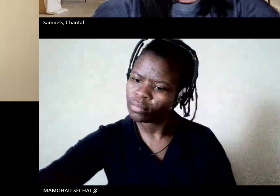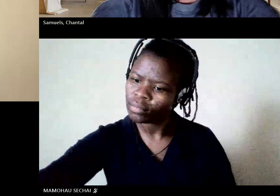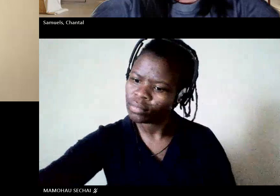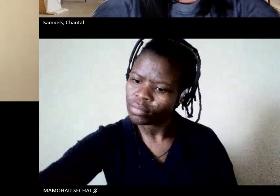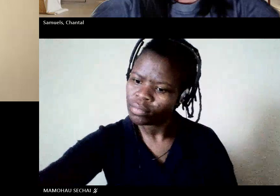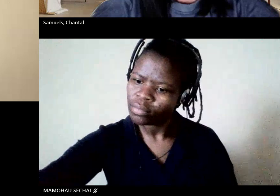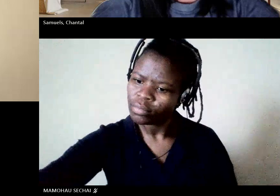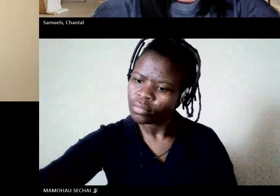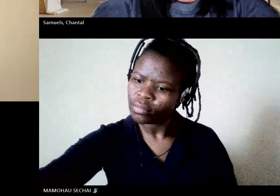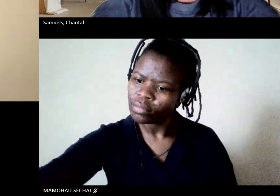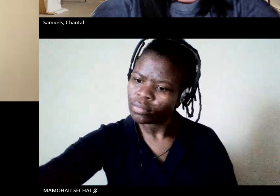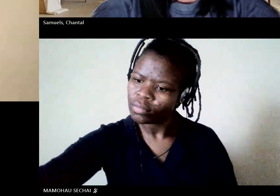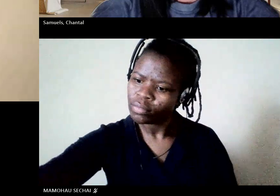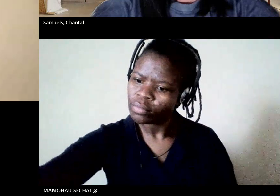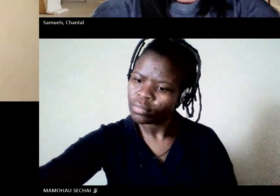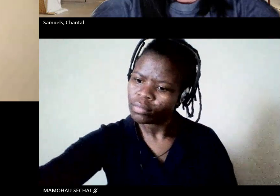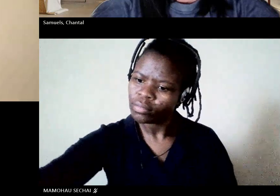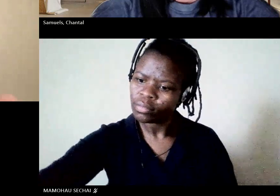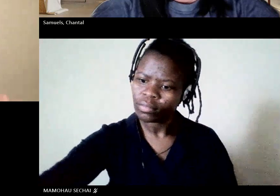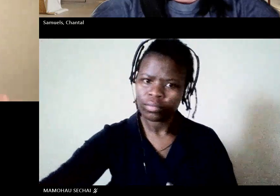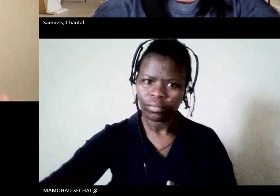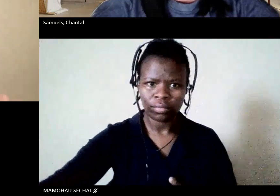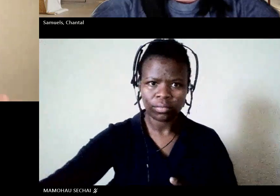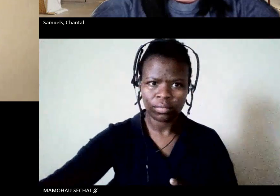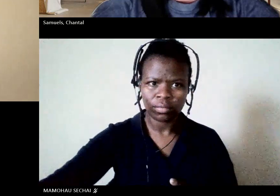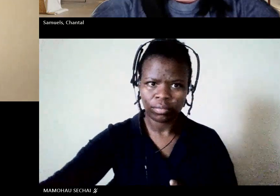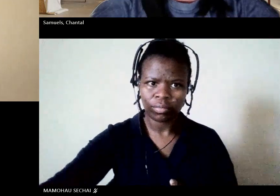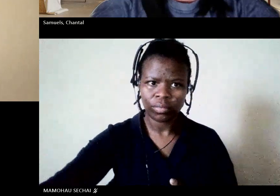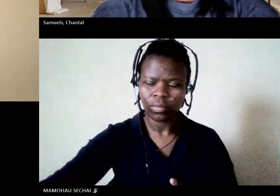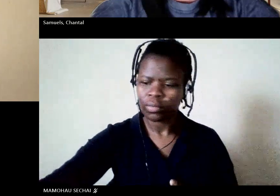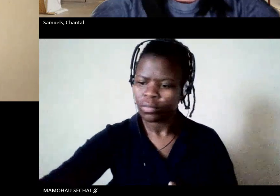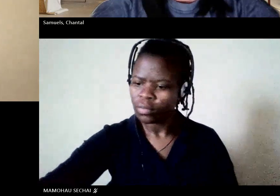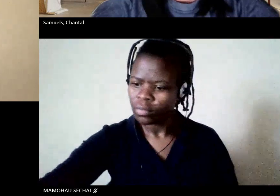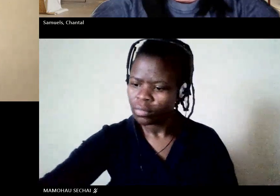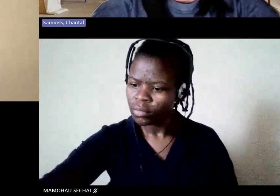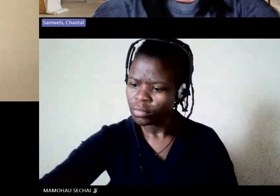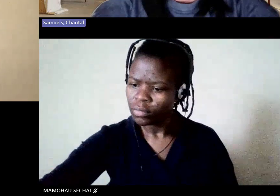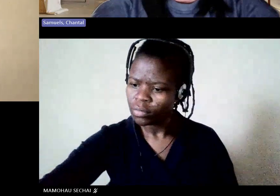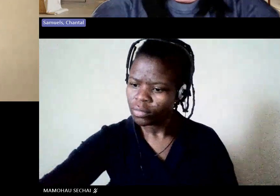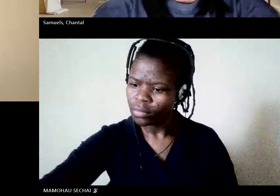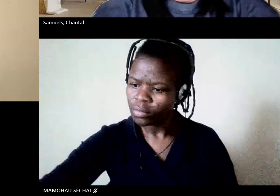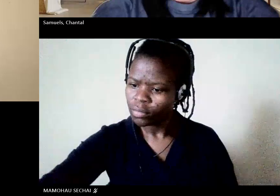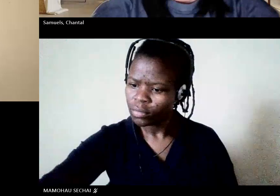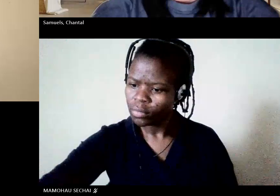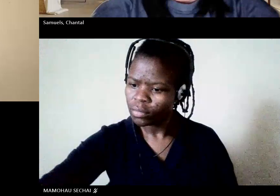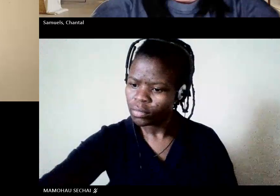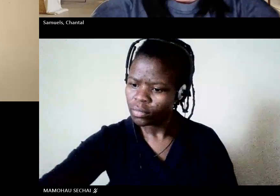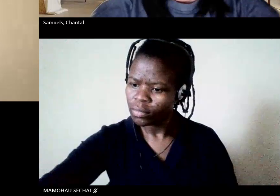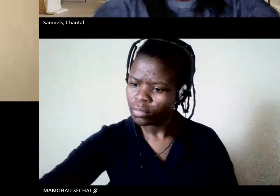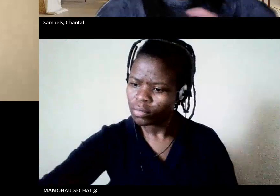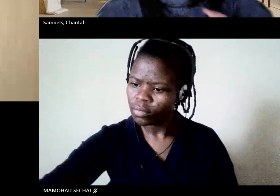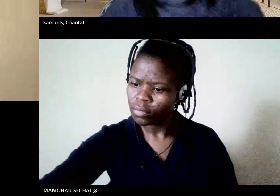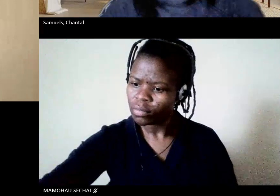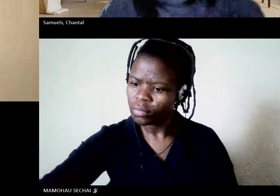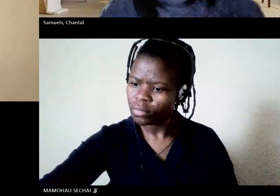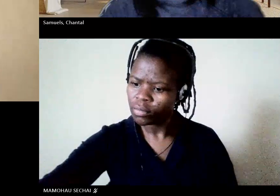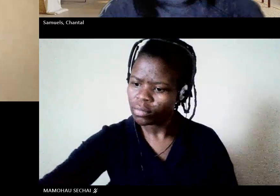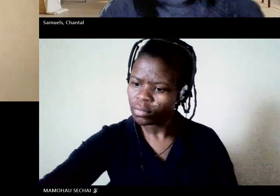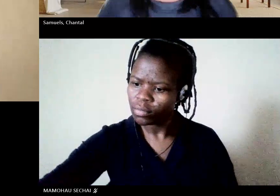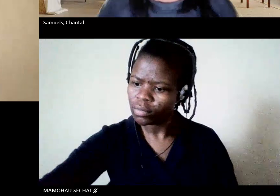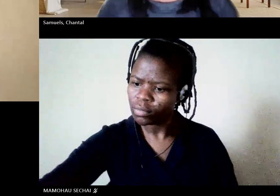lead family members, people can go into, maybe the mother can go into depression because of that. And these are the primary